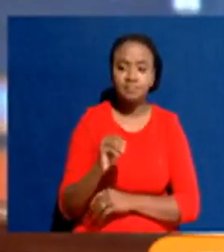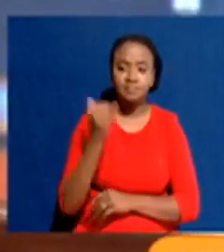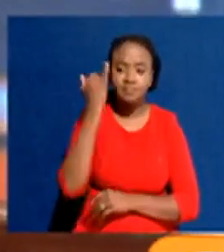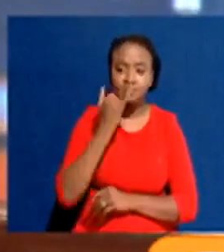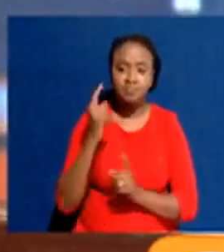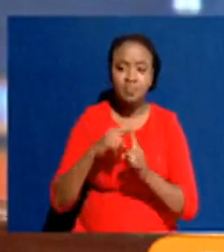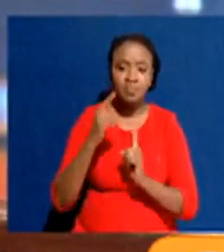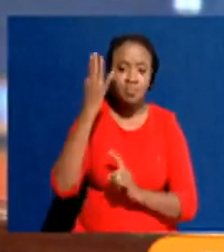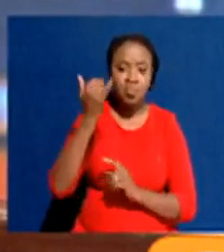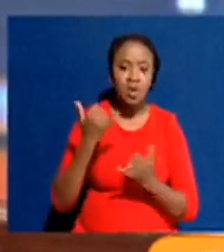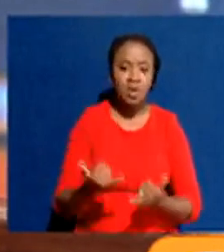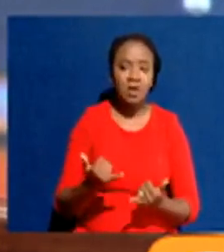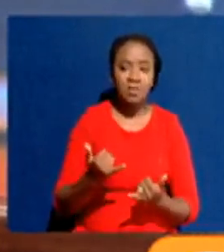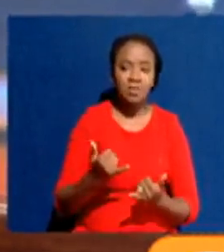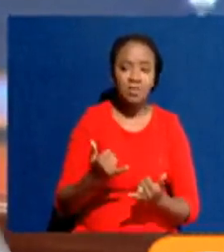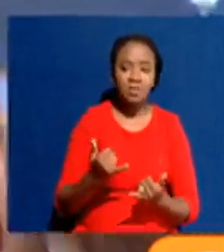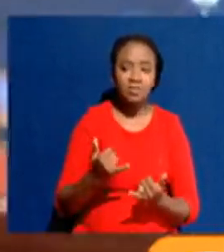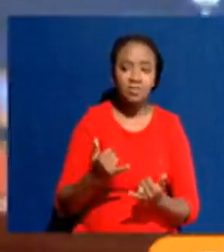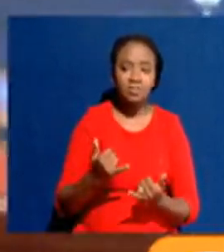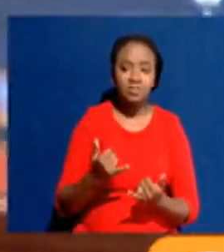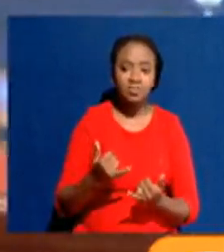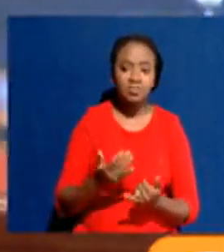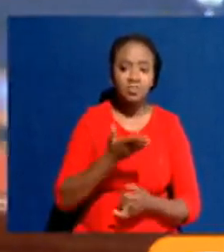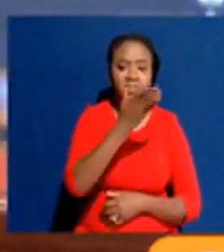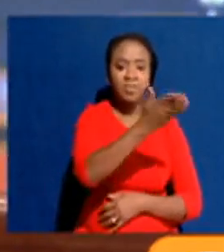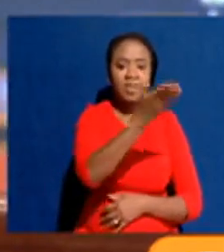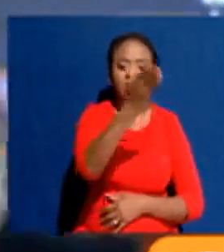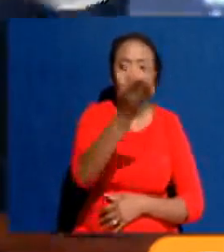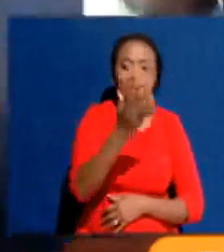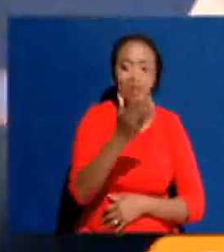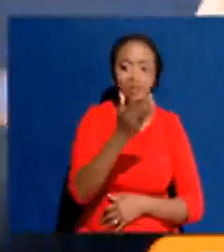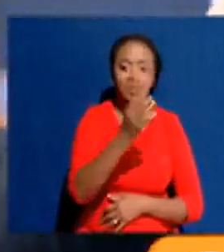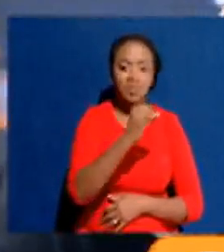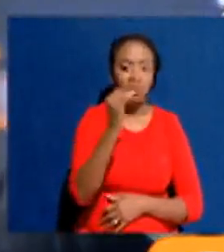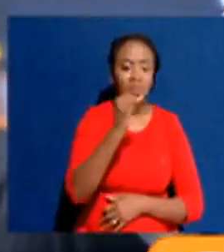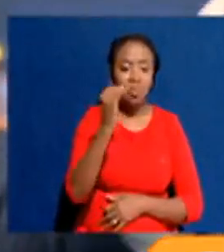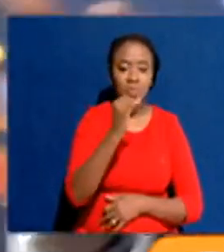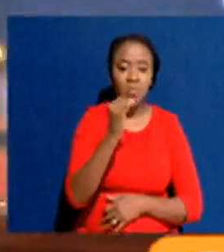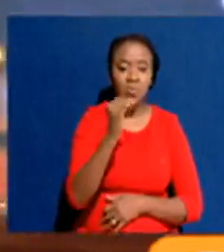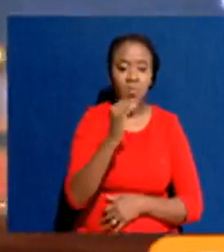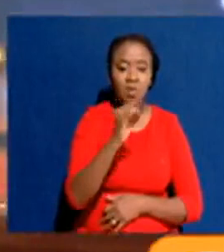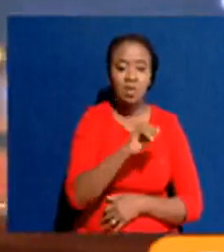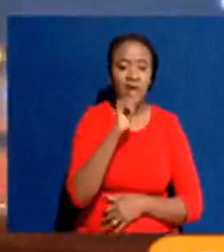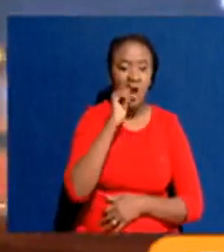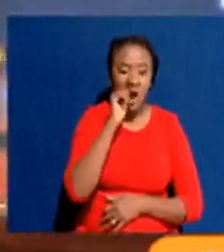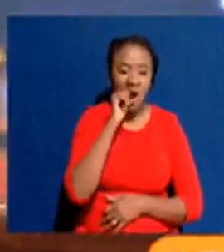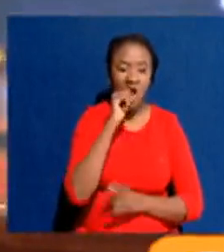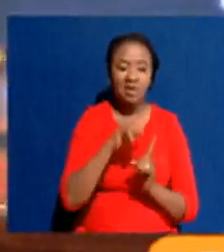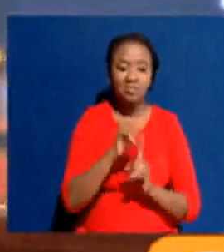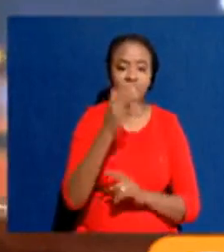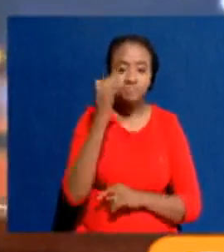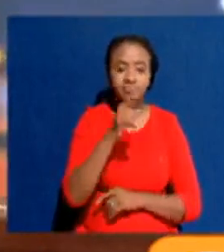it in American enterprise or in the Britain enterprise? It cannot be absorbed there. That is the